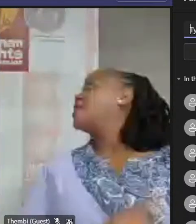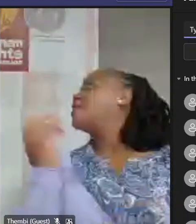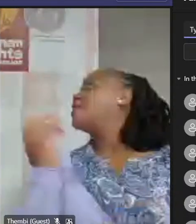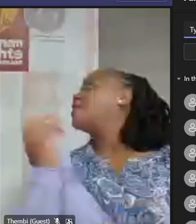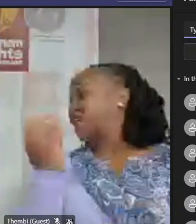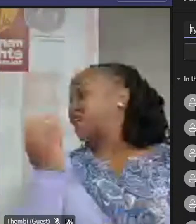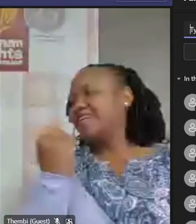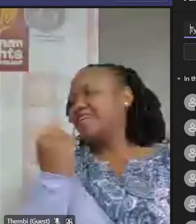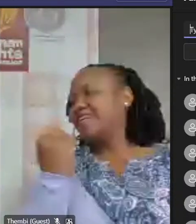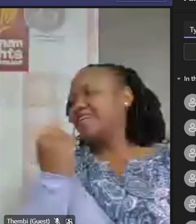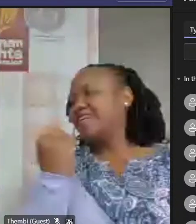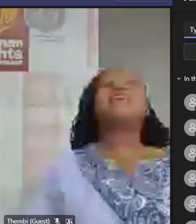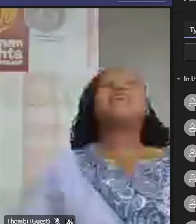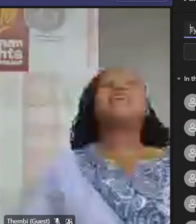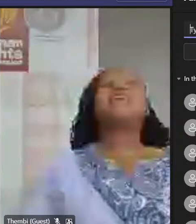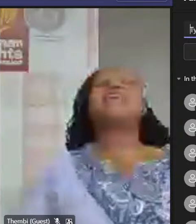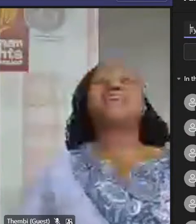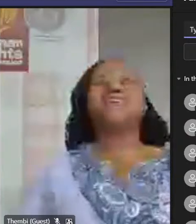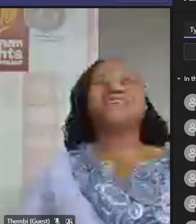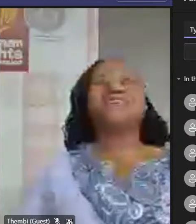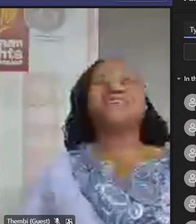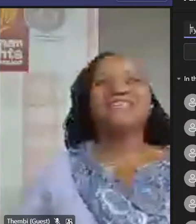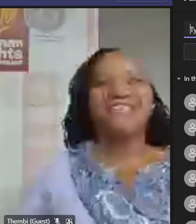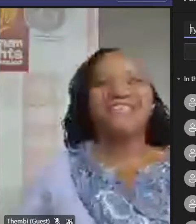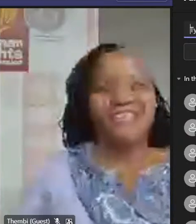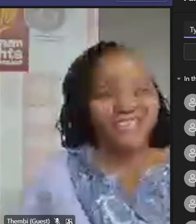Oh, okay.